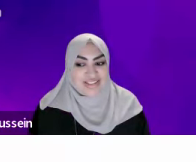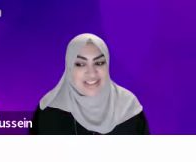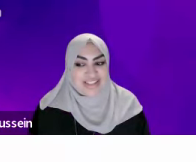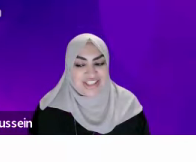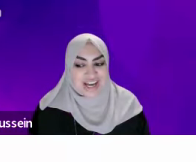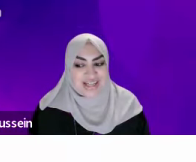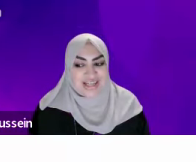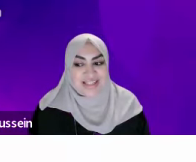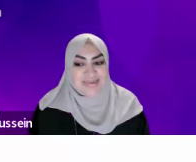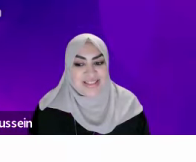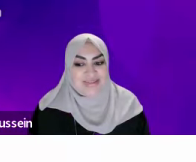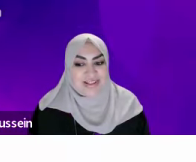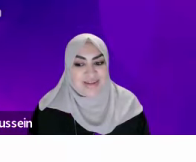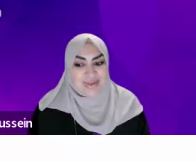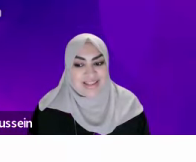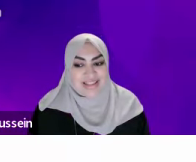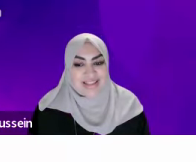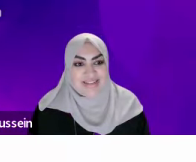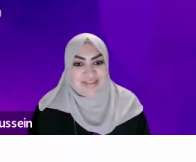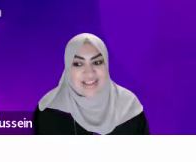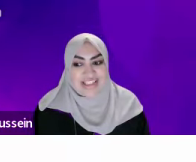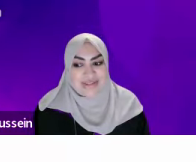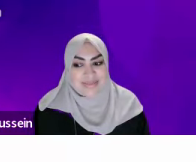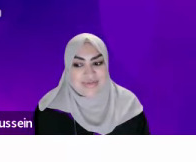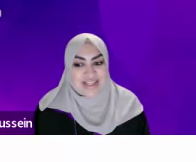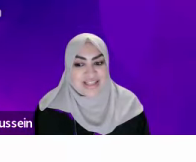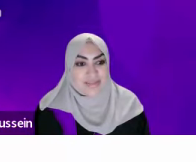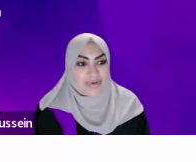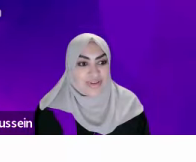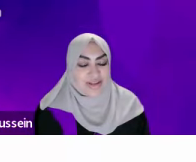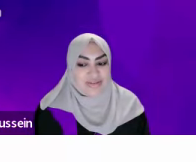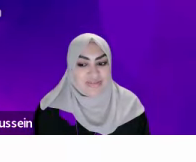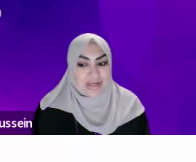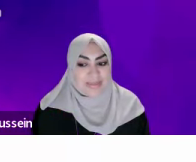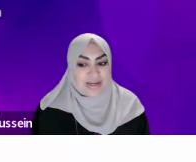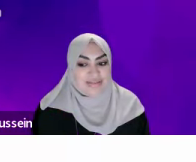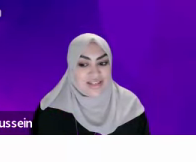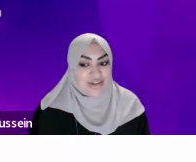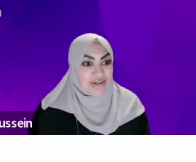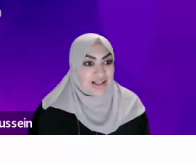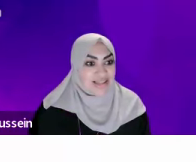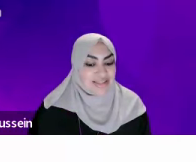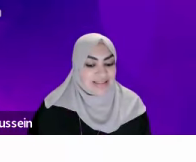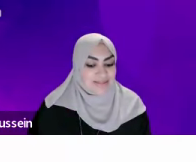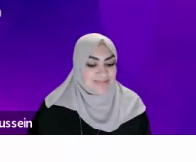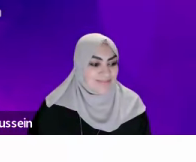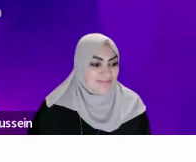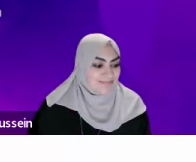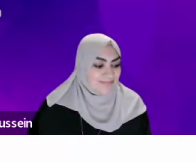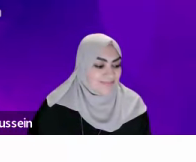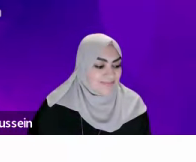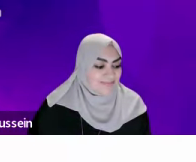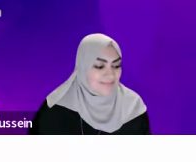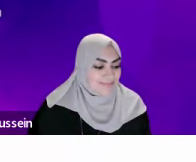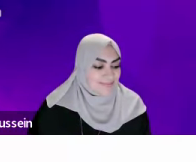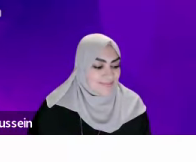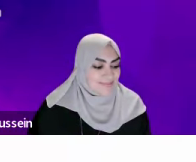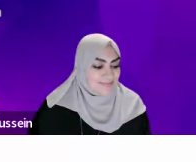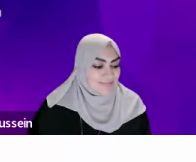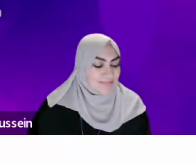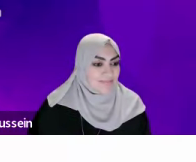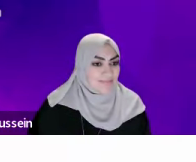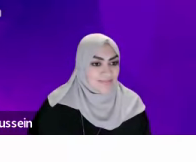and wonderings into the chat, specifically with the lens of any teacher moves that support the use of manipulatives in her class.